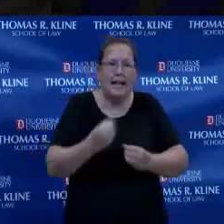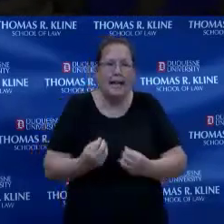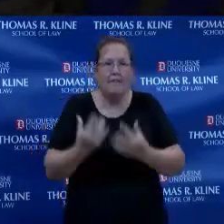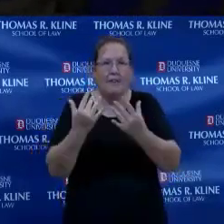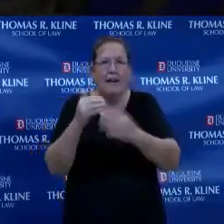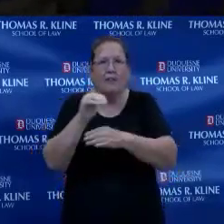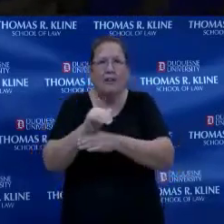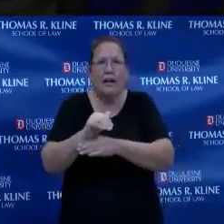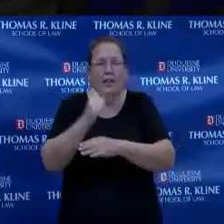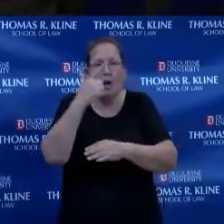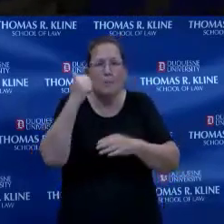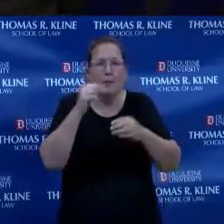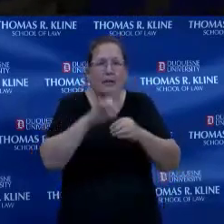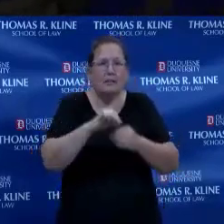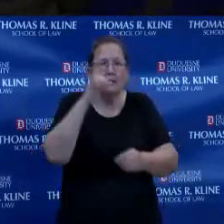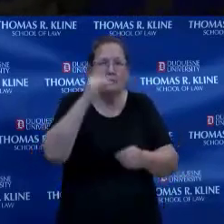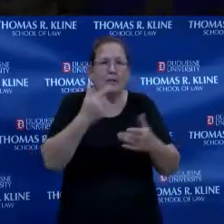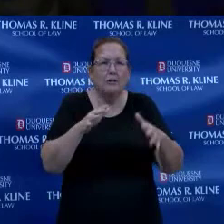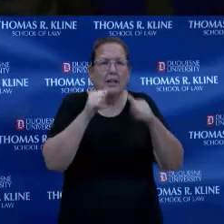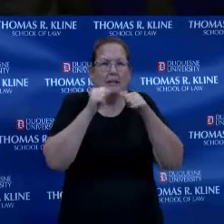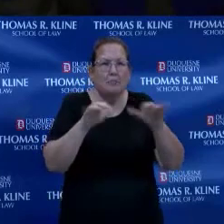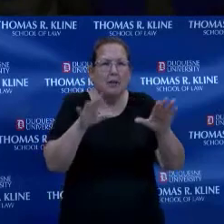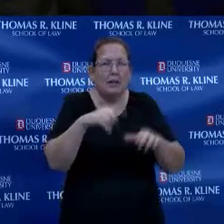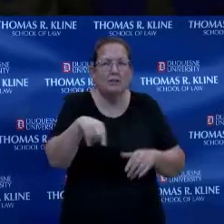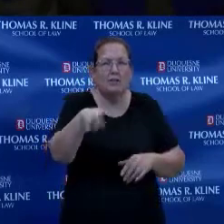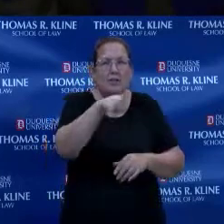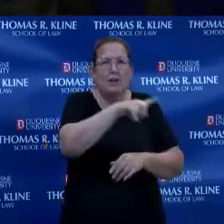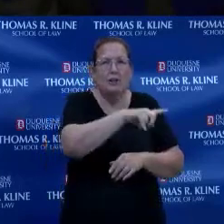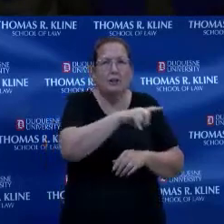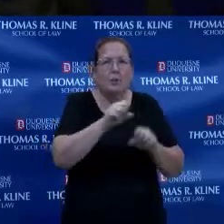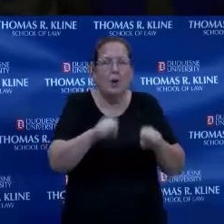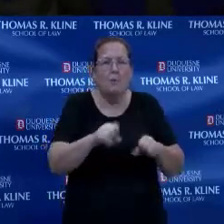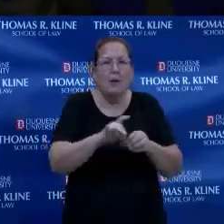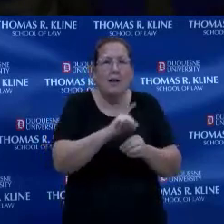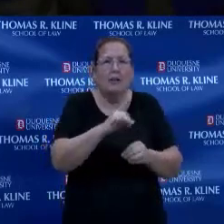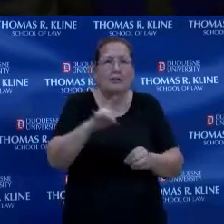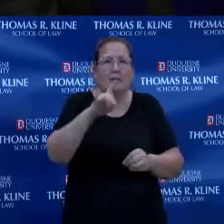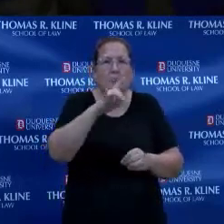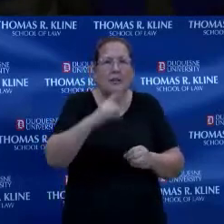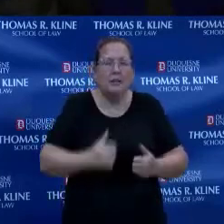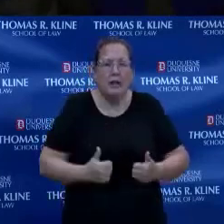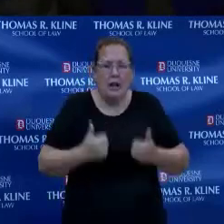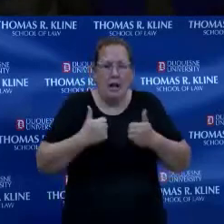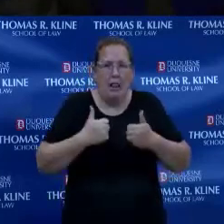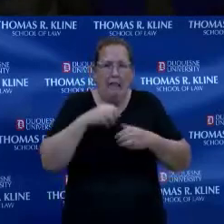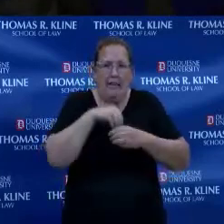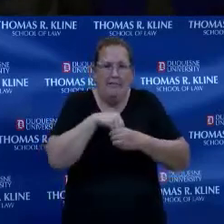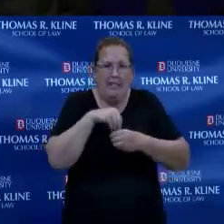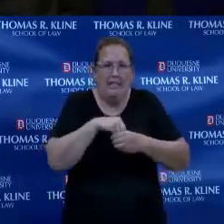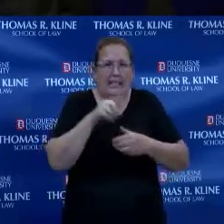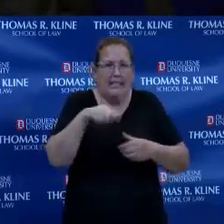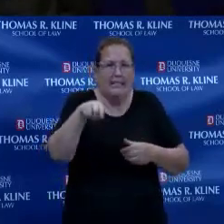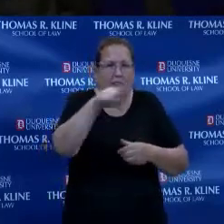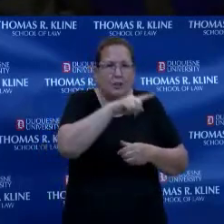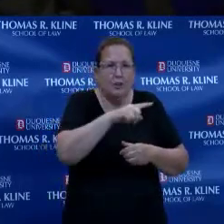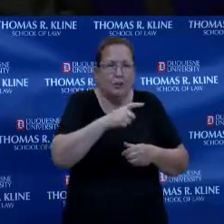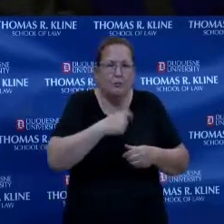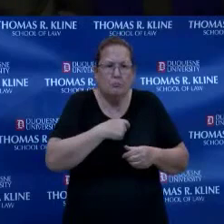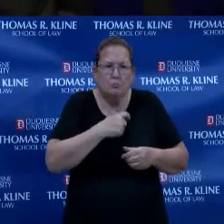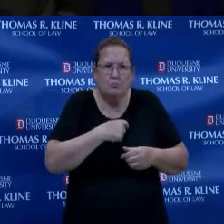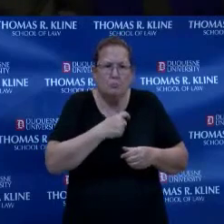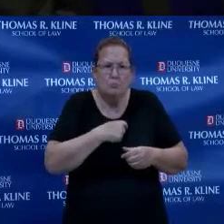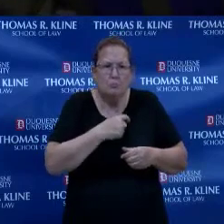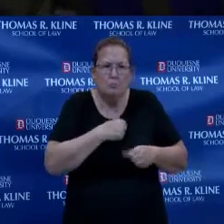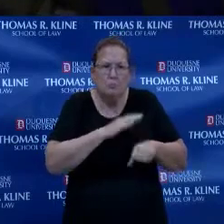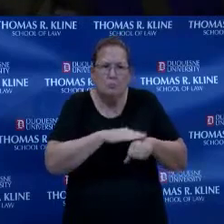has blessed you with knowledge. May the Spirit dwelling in you invoke in you the ability